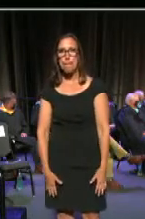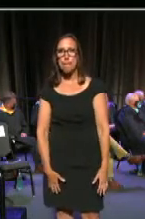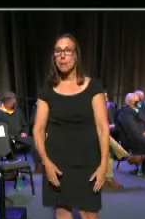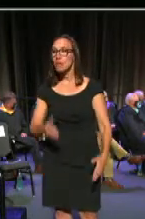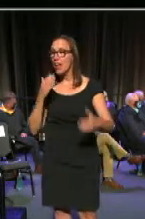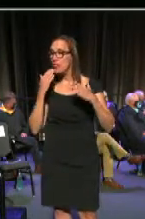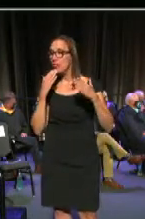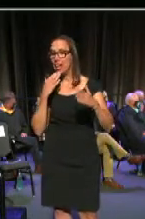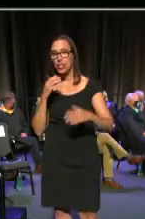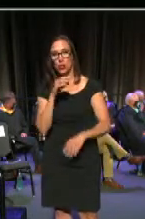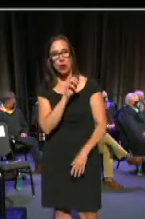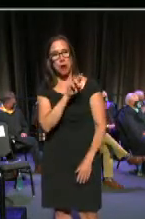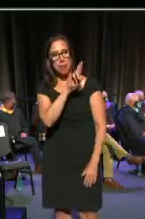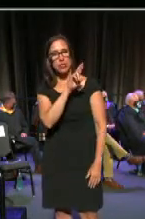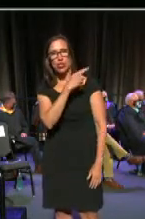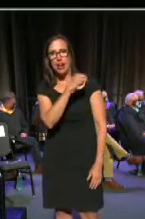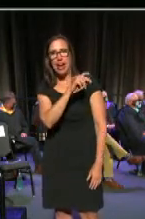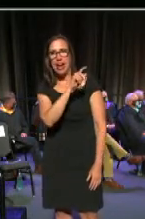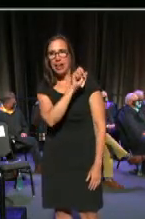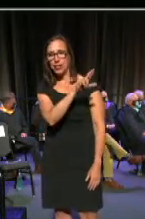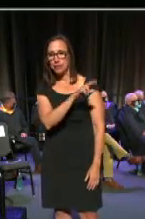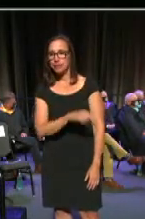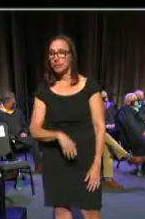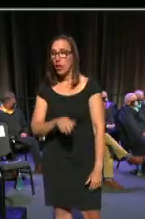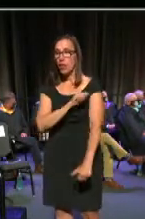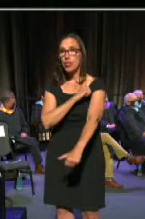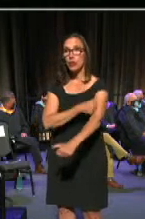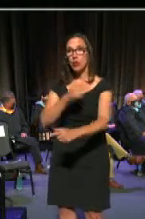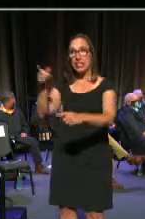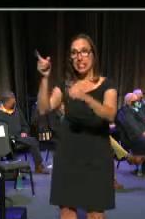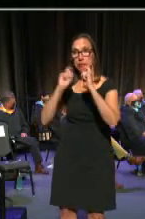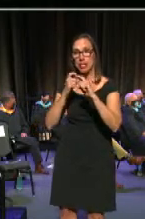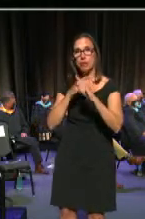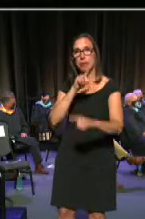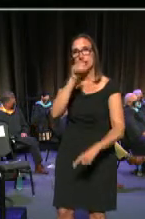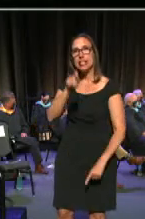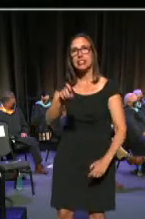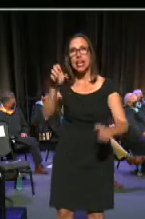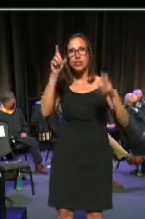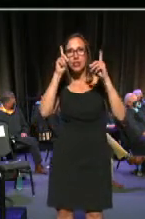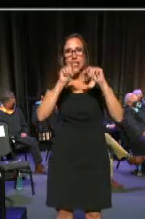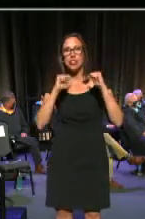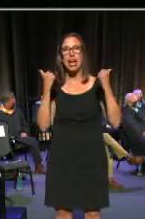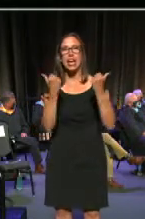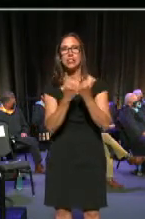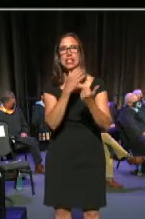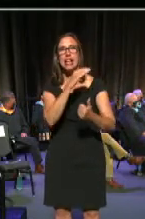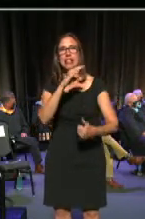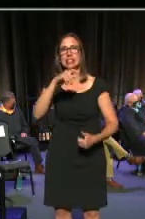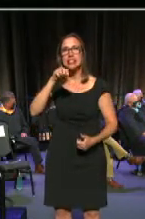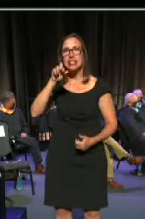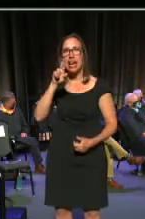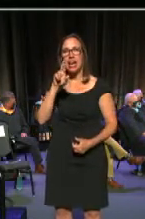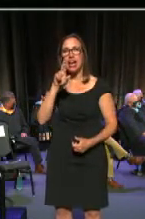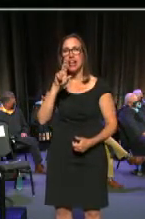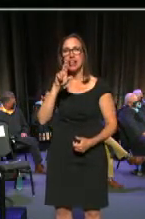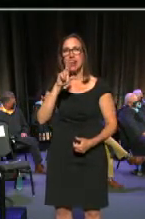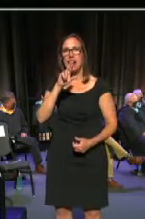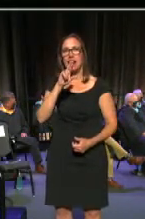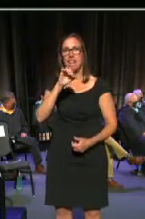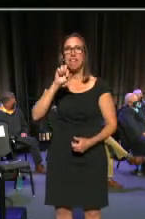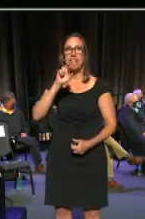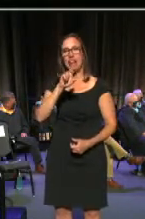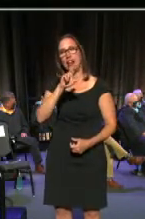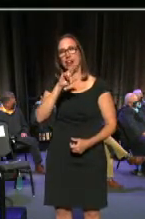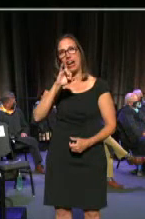Thank you, Mr. Hecker. By the authority vested in me by the Texas Education Agency and the Cypress-Fairbanks Independent School